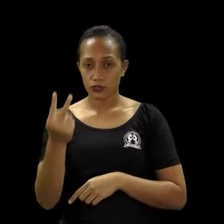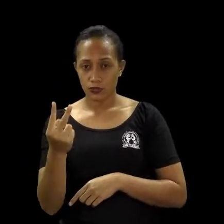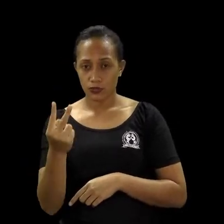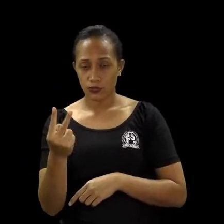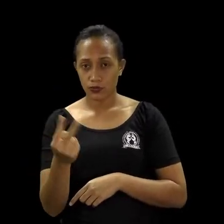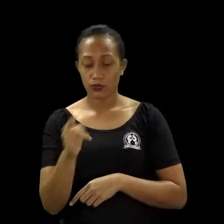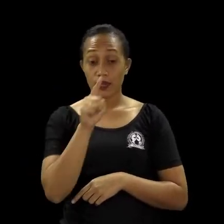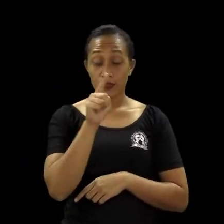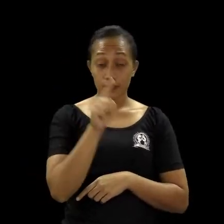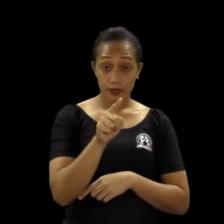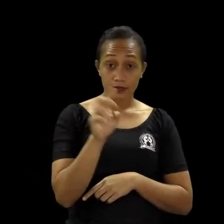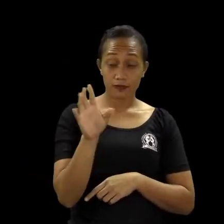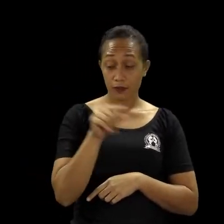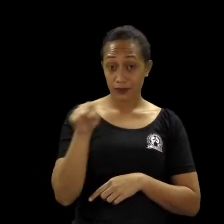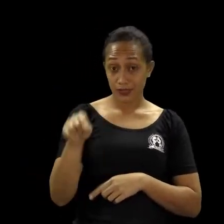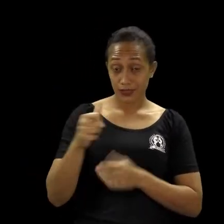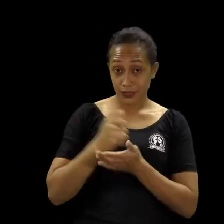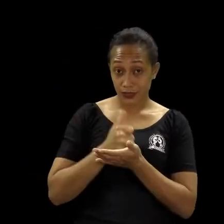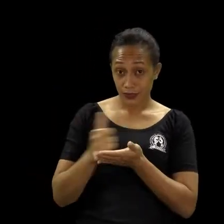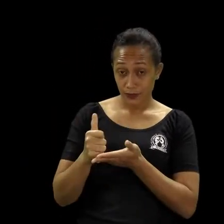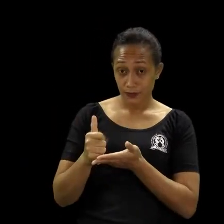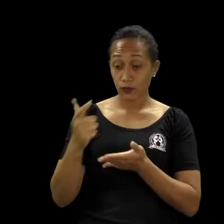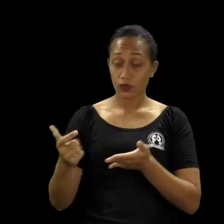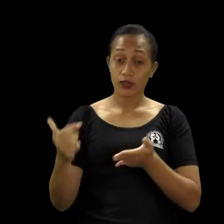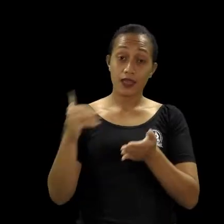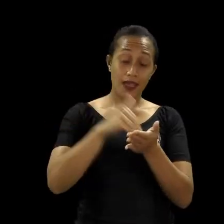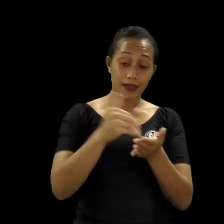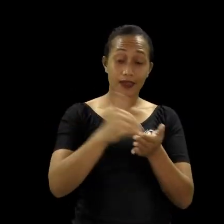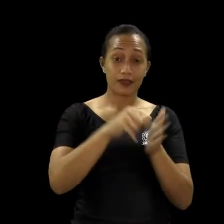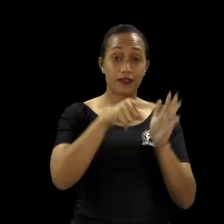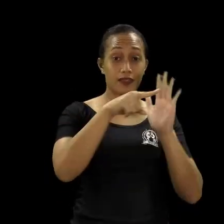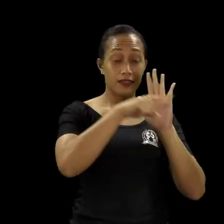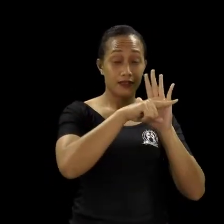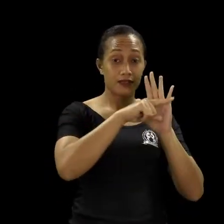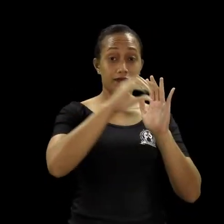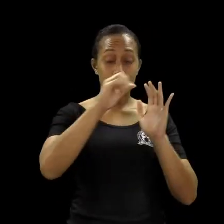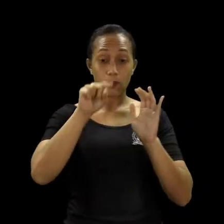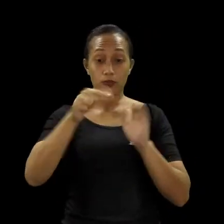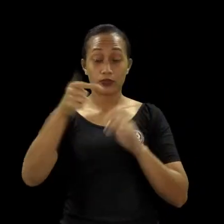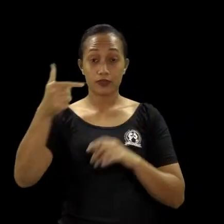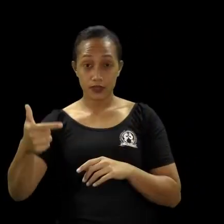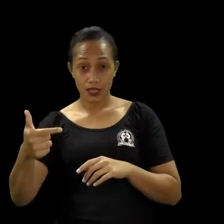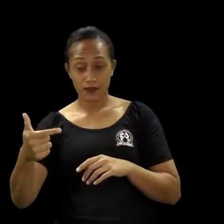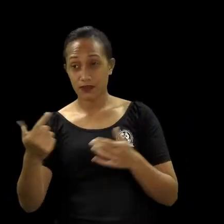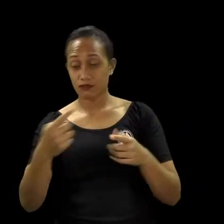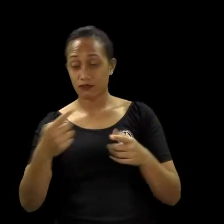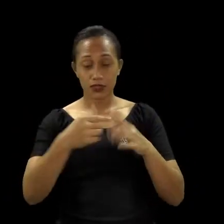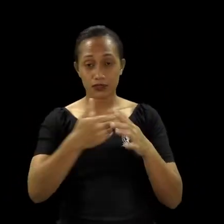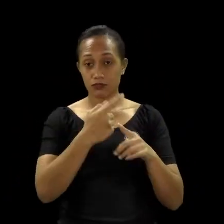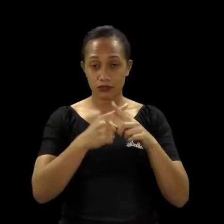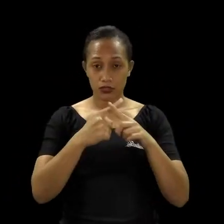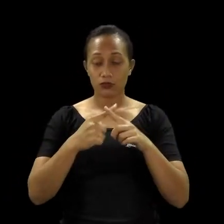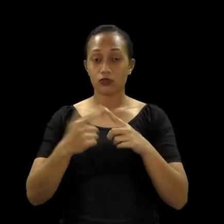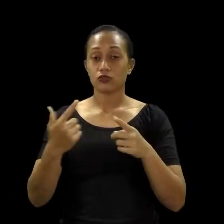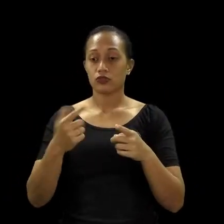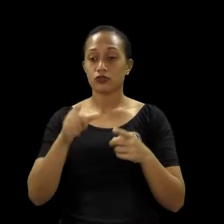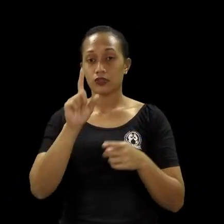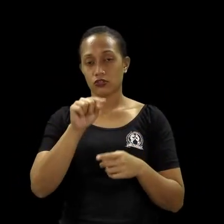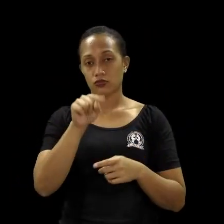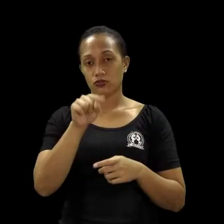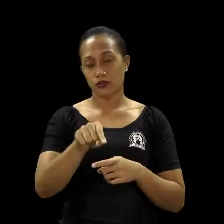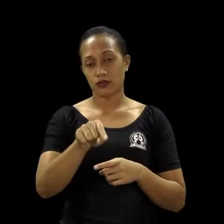137.2, and then from that we can, adding a negative 0.79 is the equivalent of subtracting 0.79. So let's do